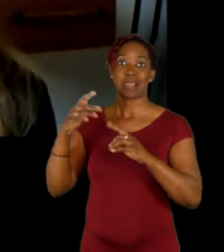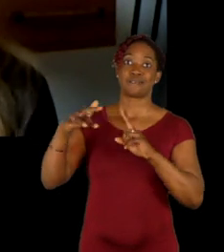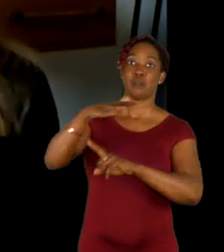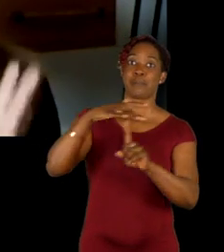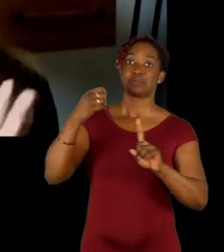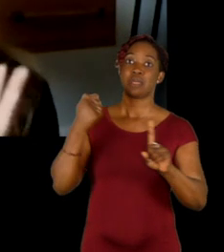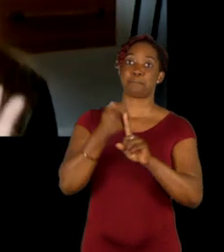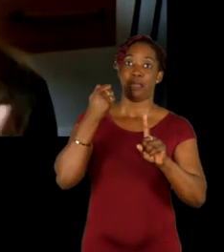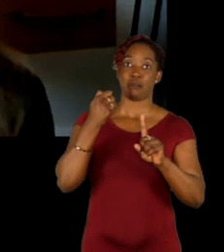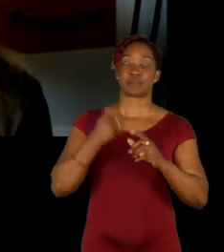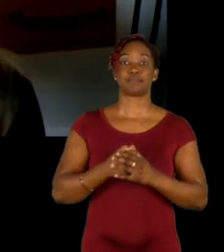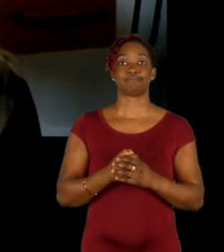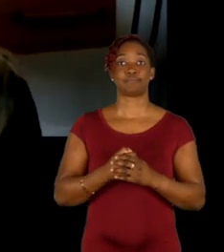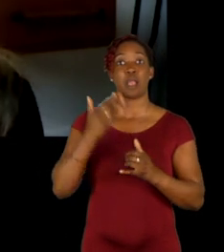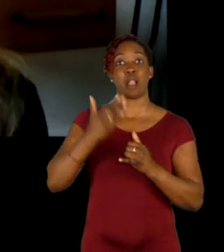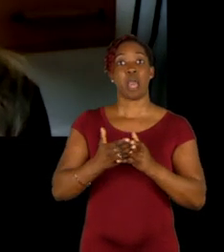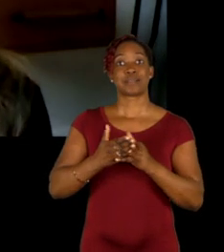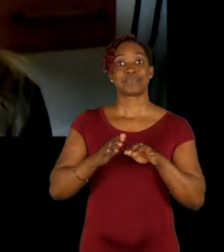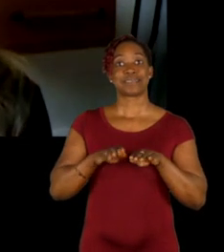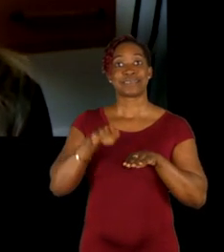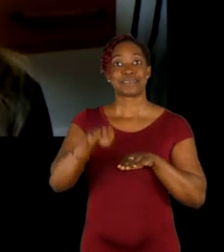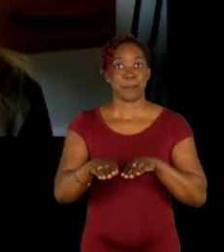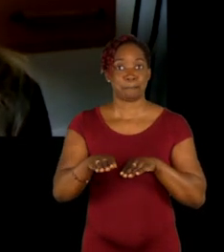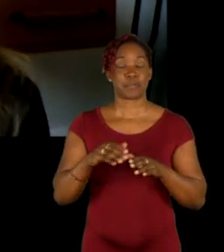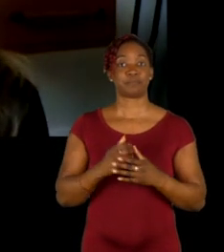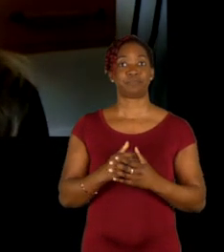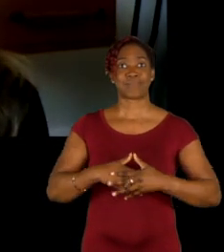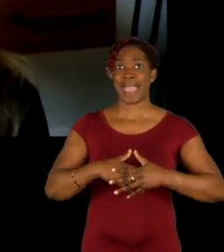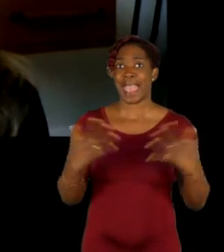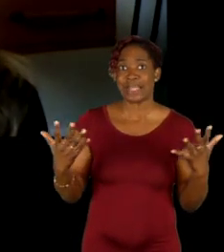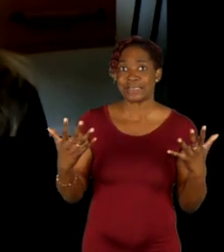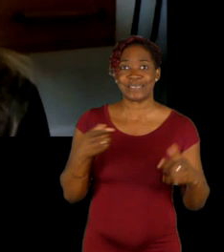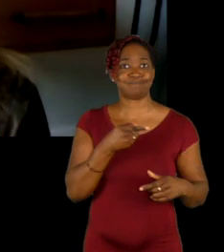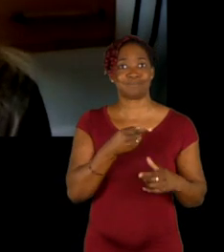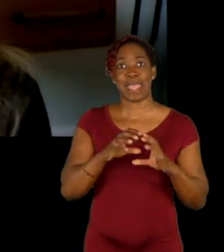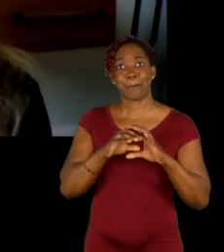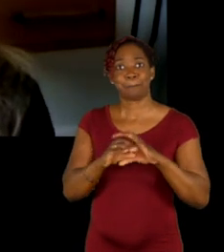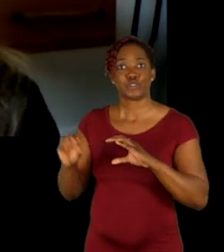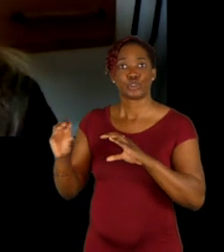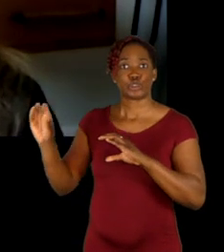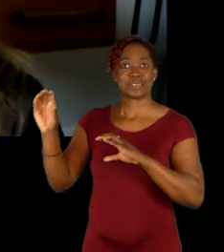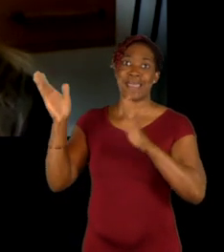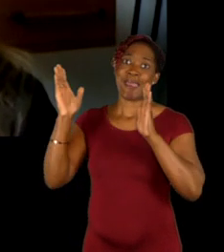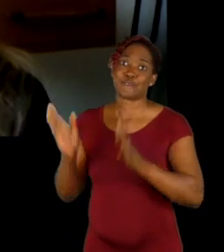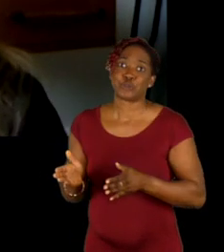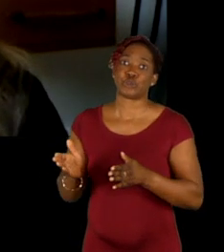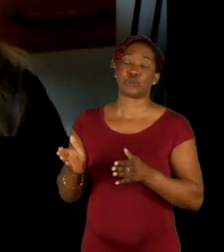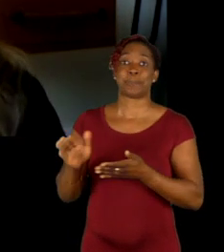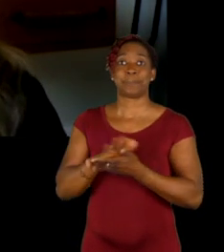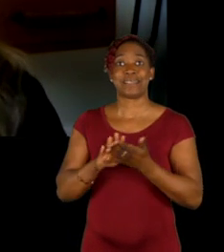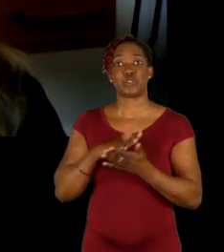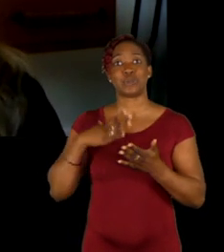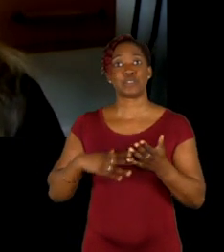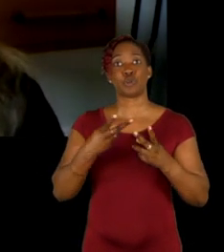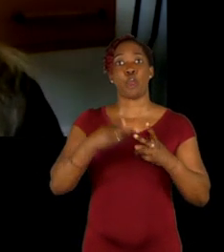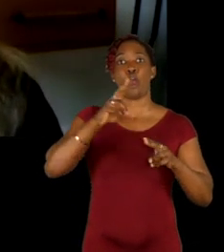production, a last step is then to offset any unavoidable emissions. So offsetting